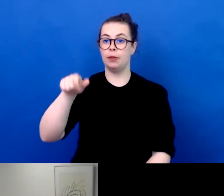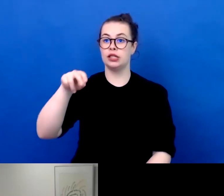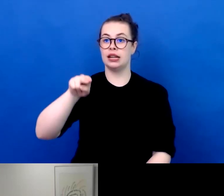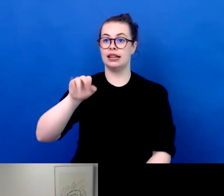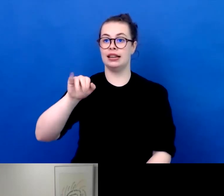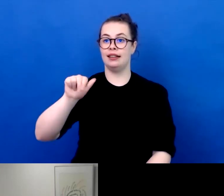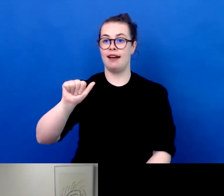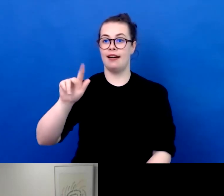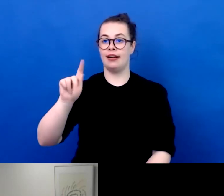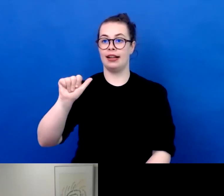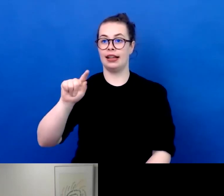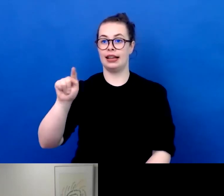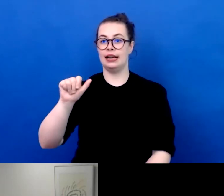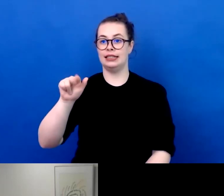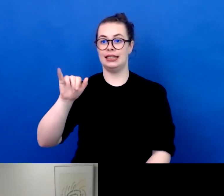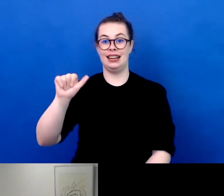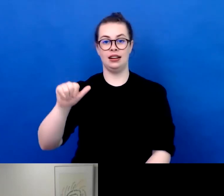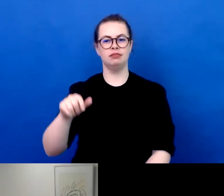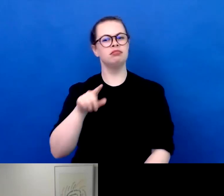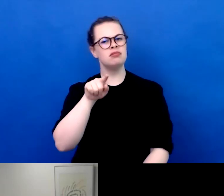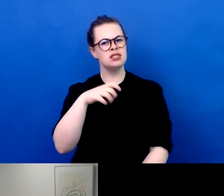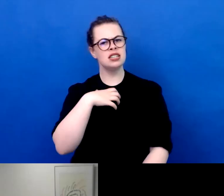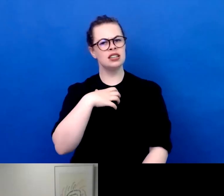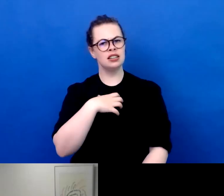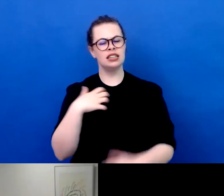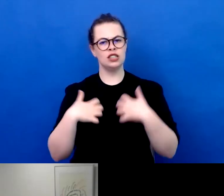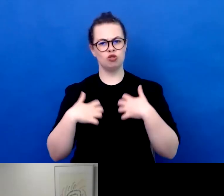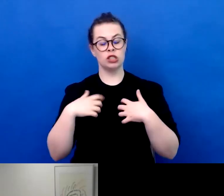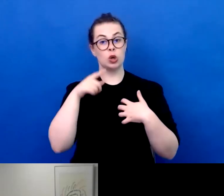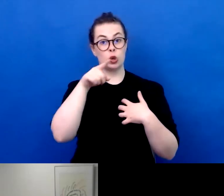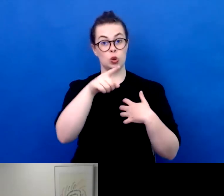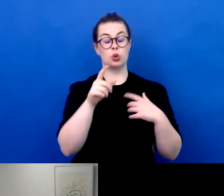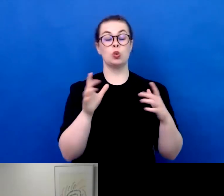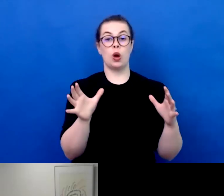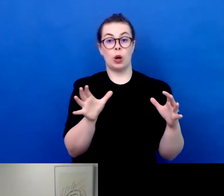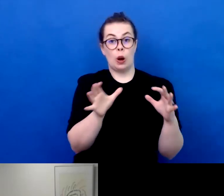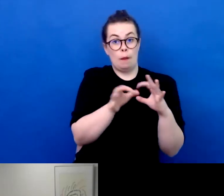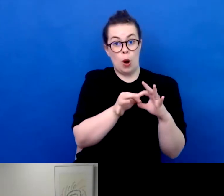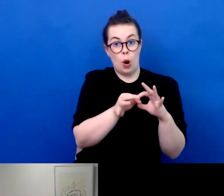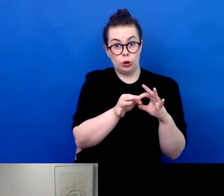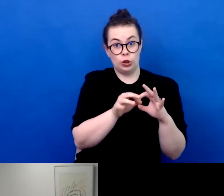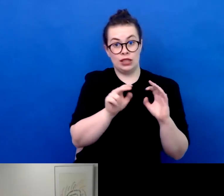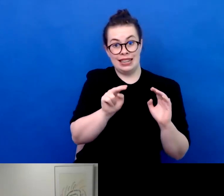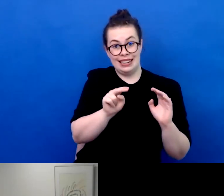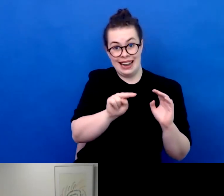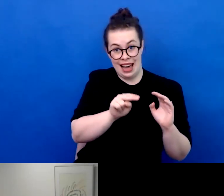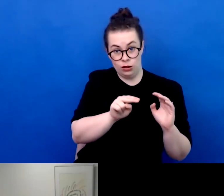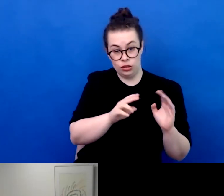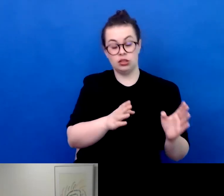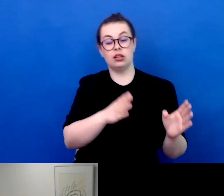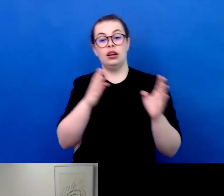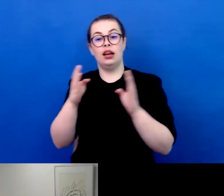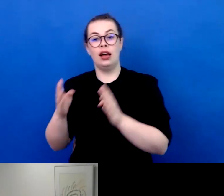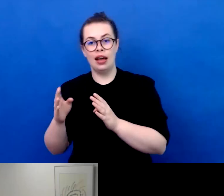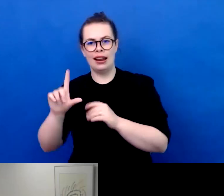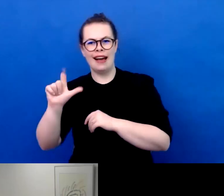dissociation between N400 for composed cut nouns versus LAN for composed cut verbs. Could you say a